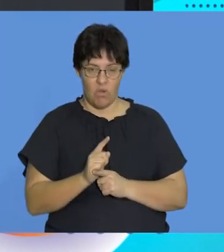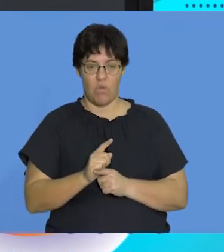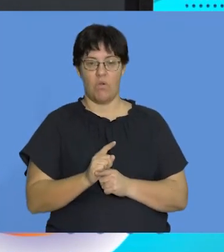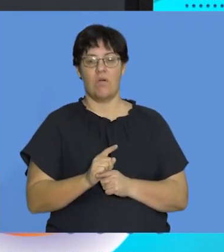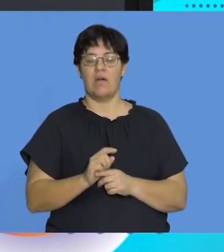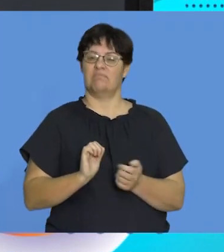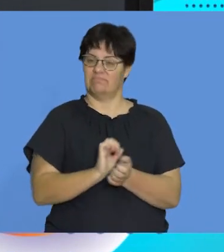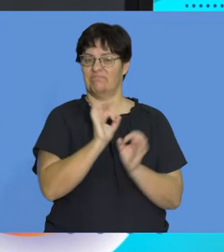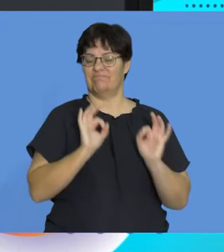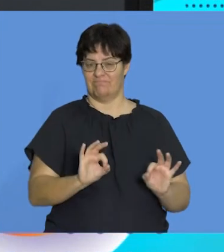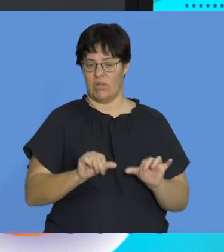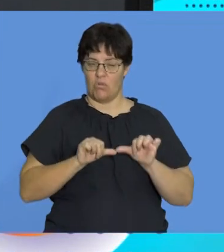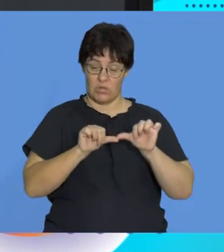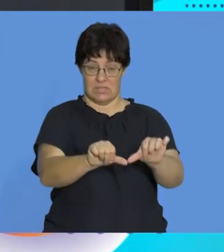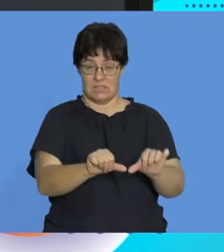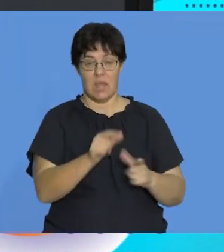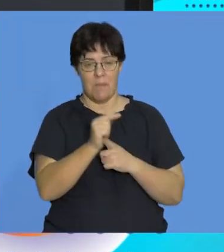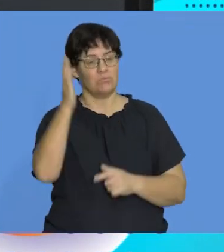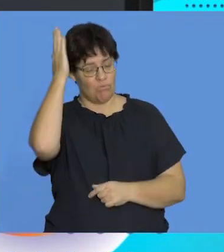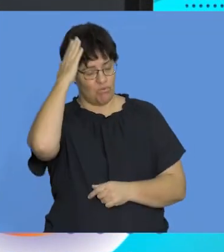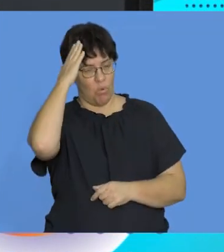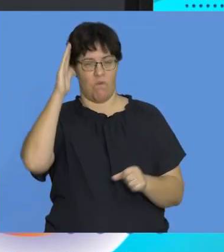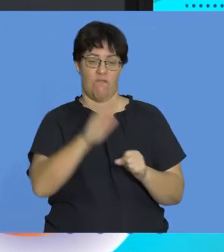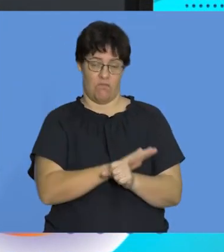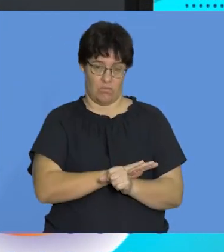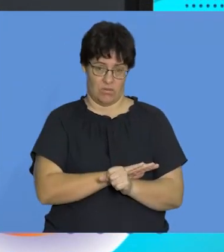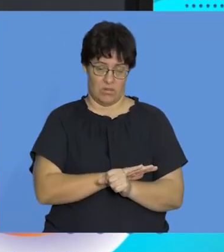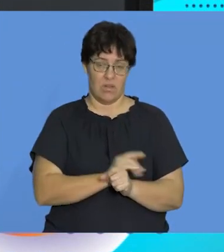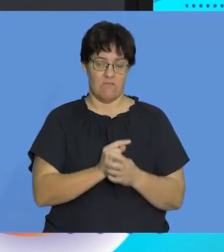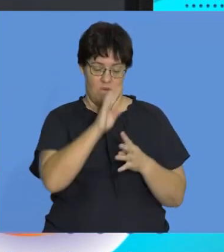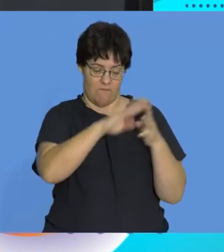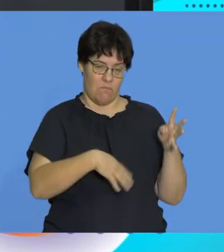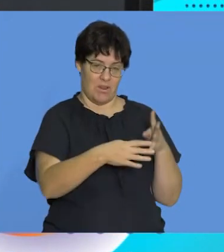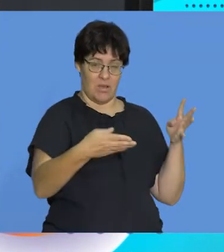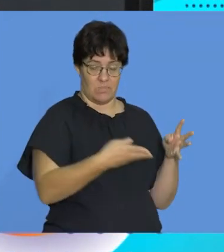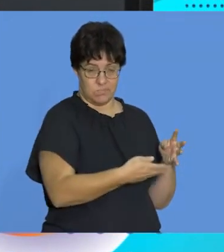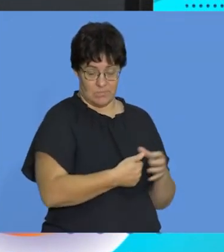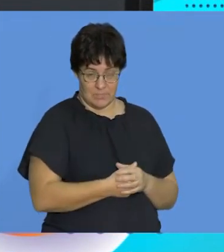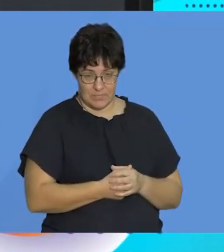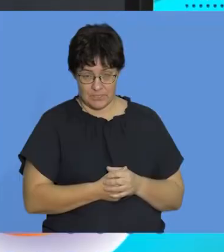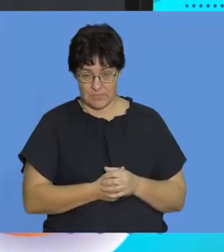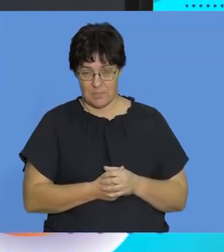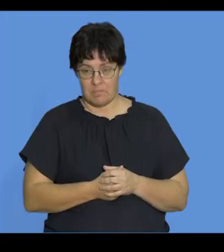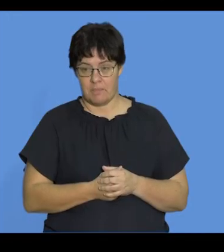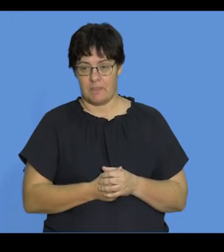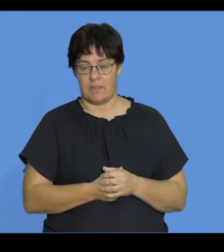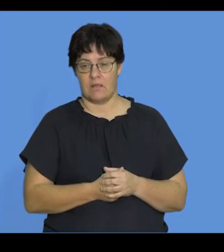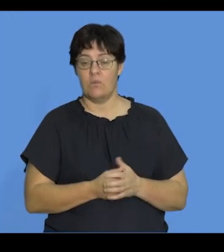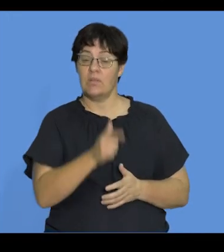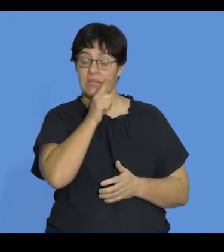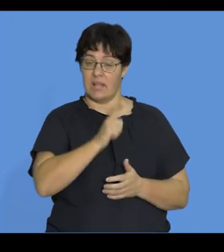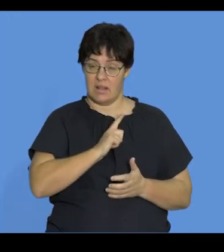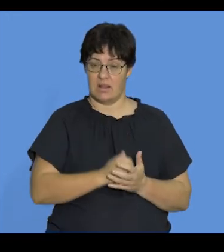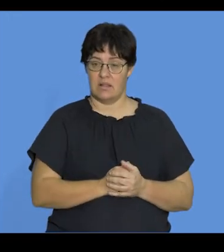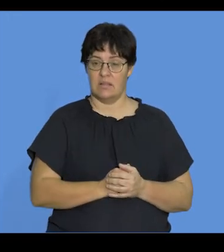the physical constants, which is something that you need to familiarize yourself in as far as the formula sheet is concerned, right? So we are